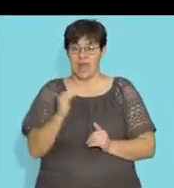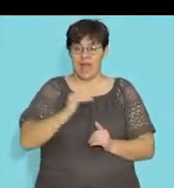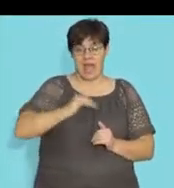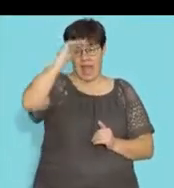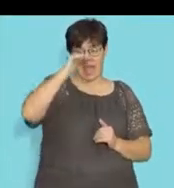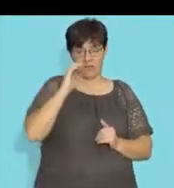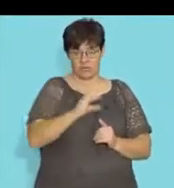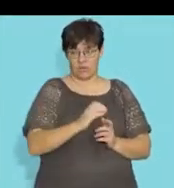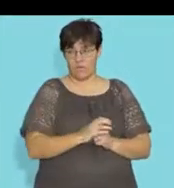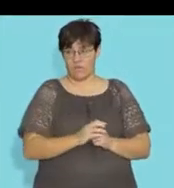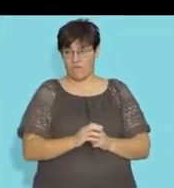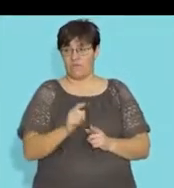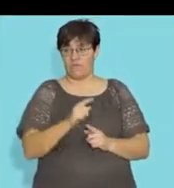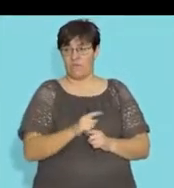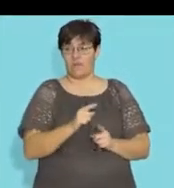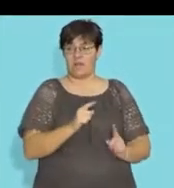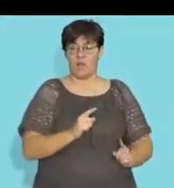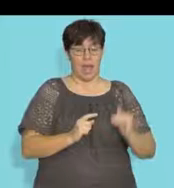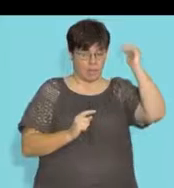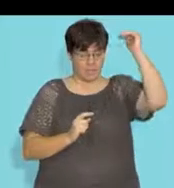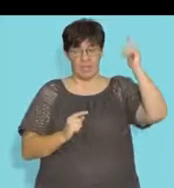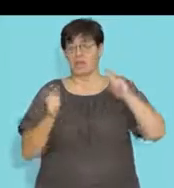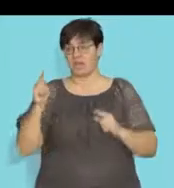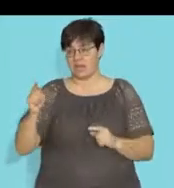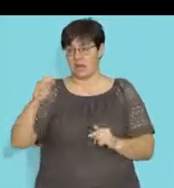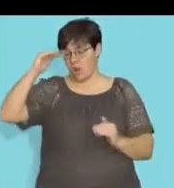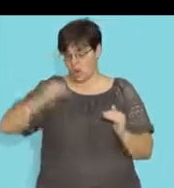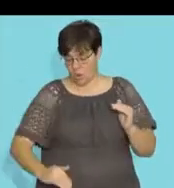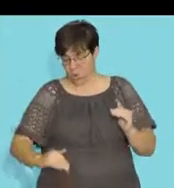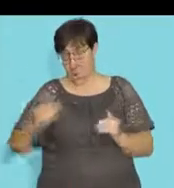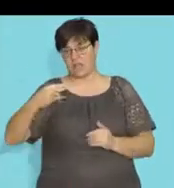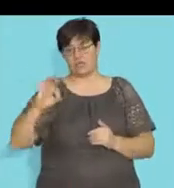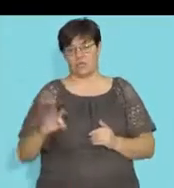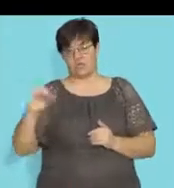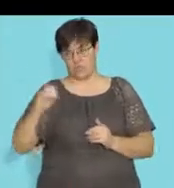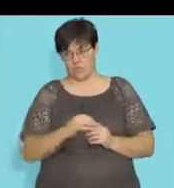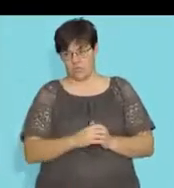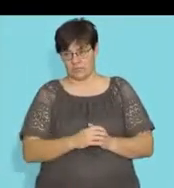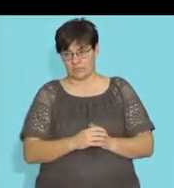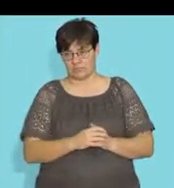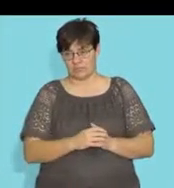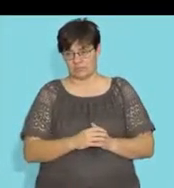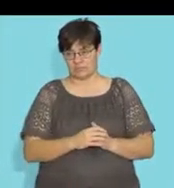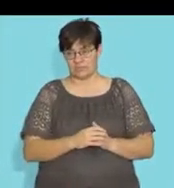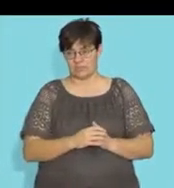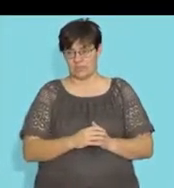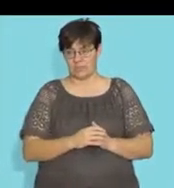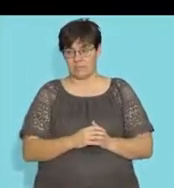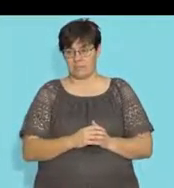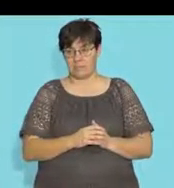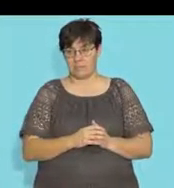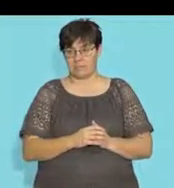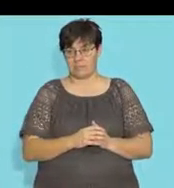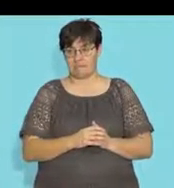high concentration of hydronium ions, it will have a very low concentration of hydronium